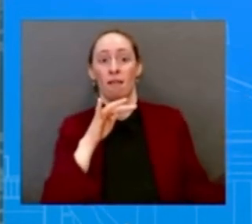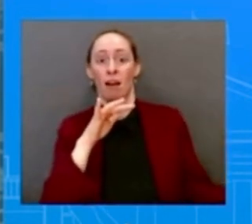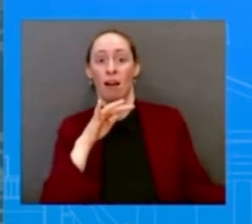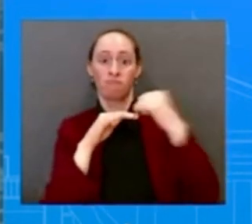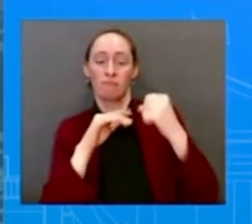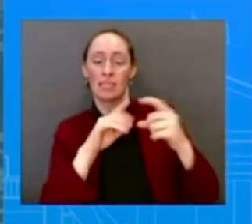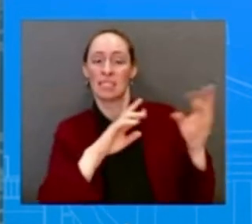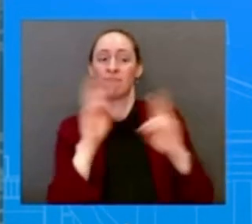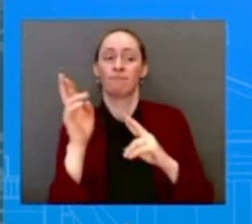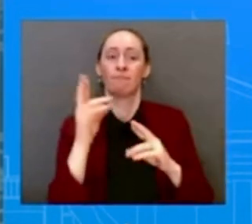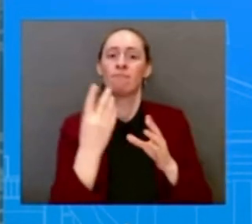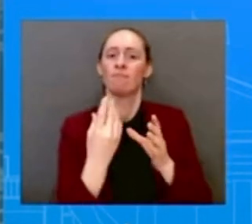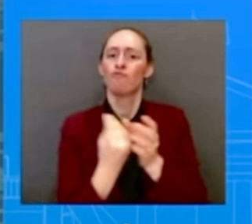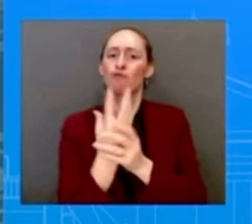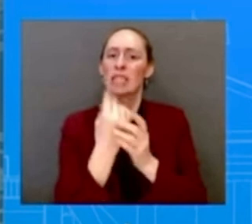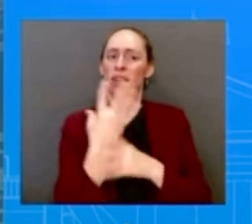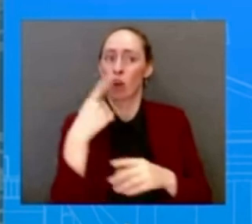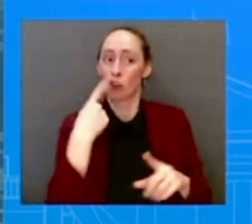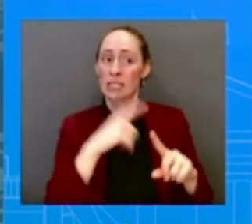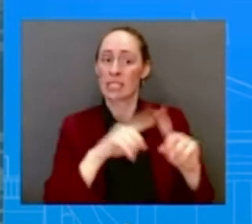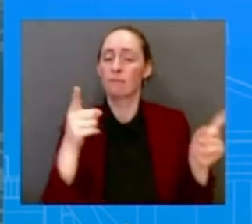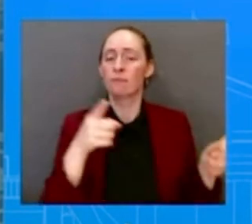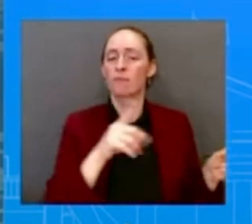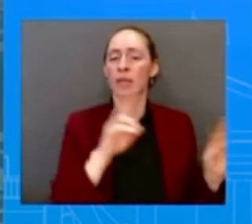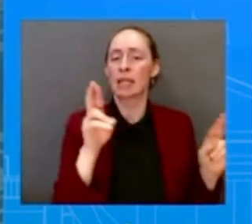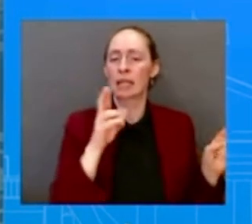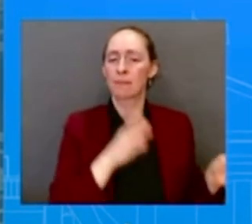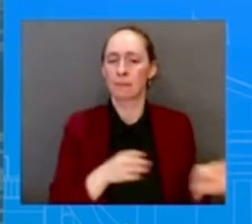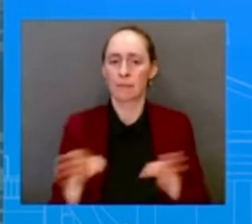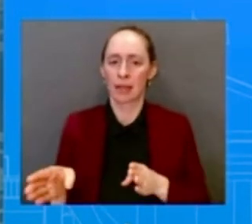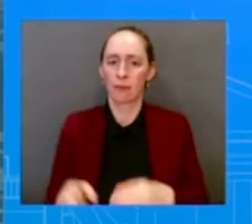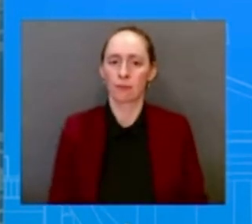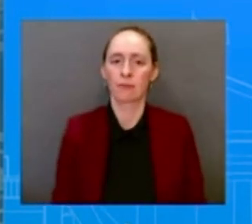again, as the weather improves, the fighting will probably get more vicious.